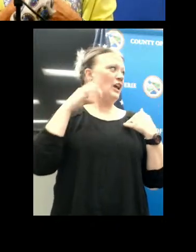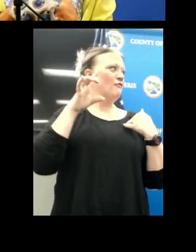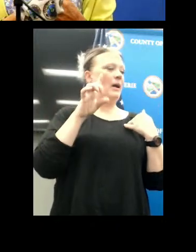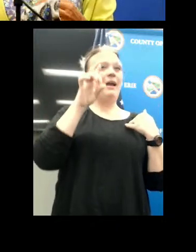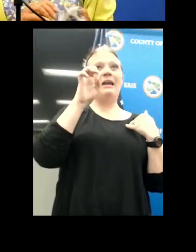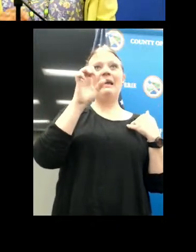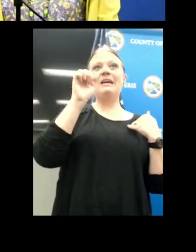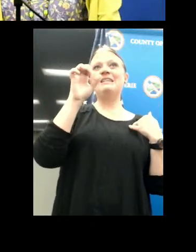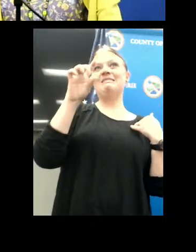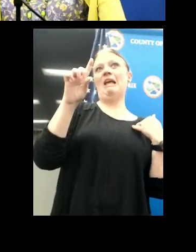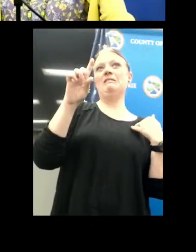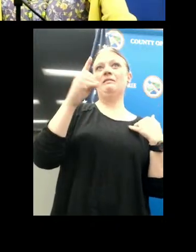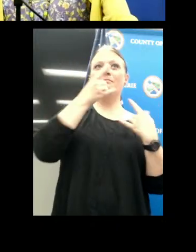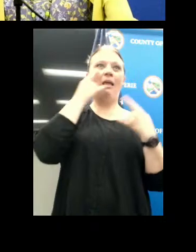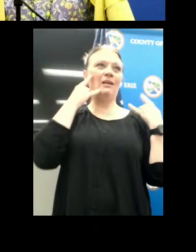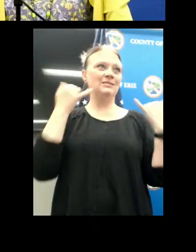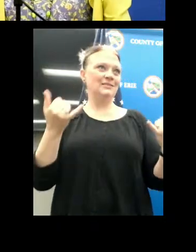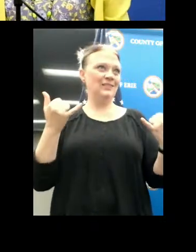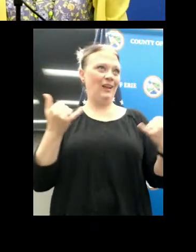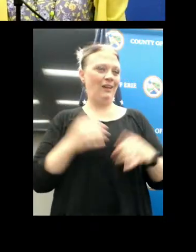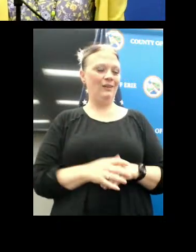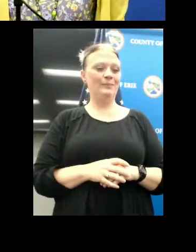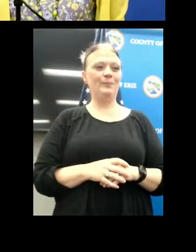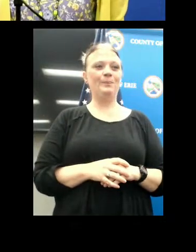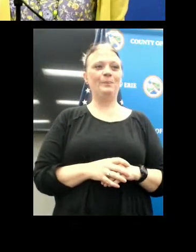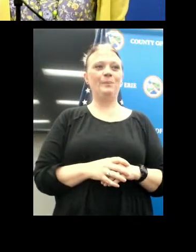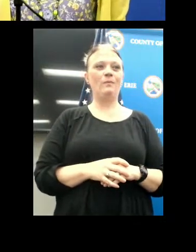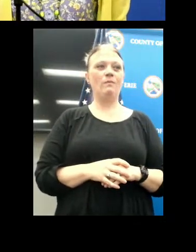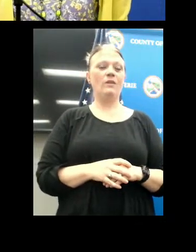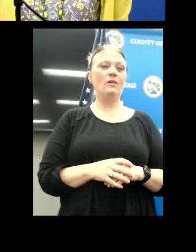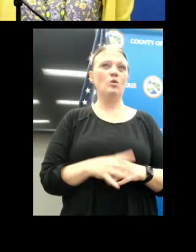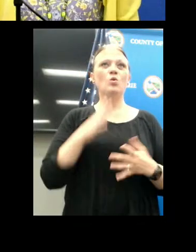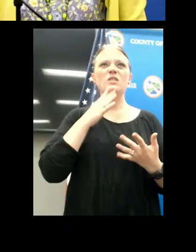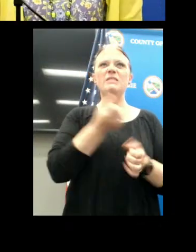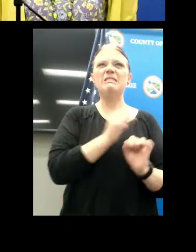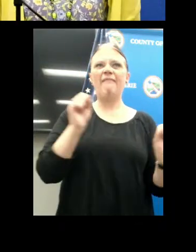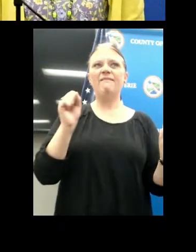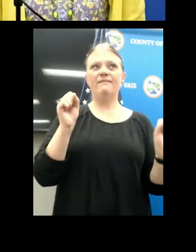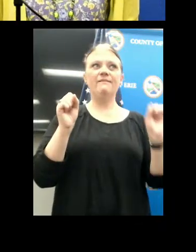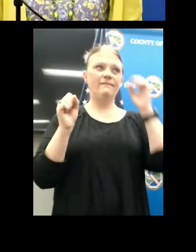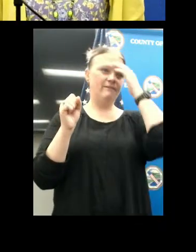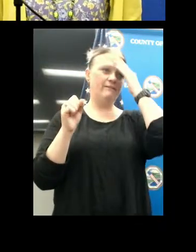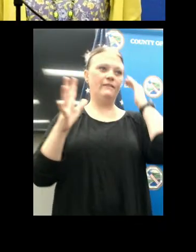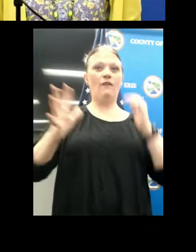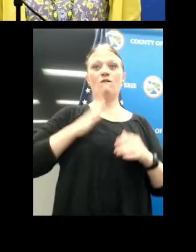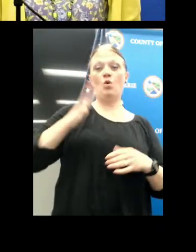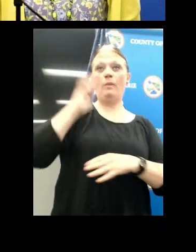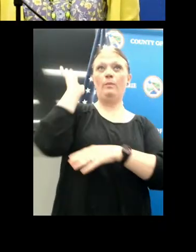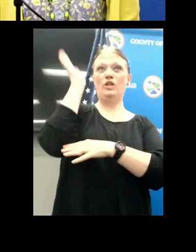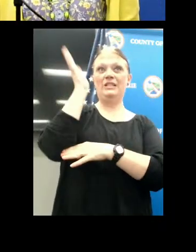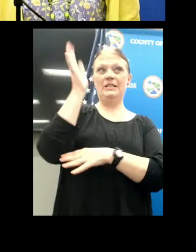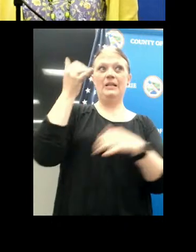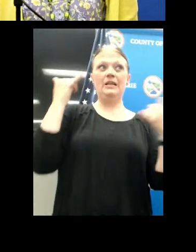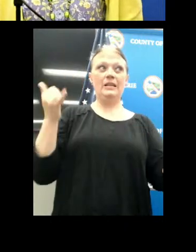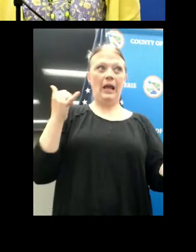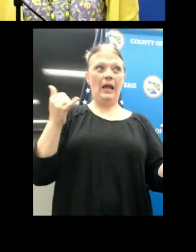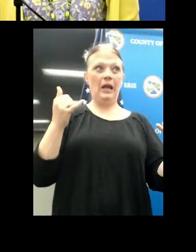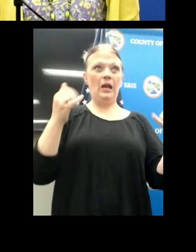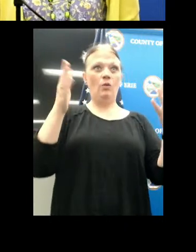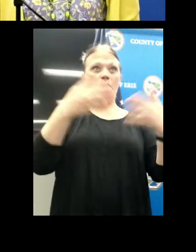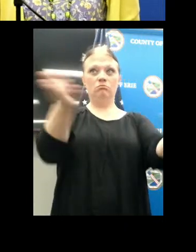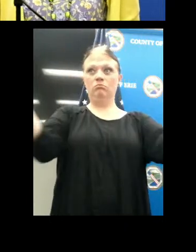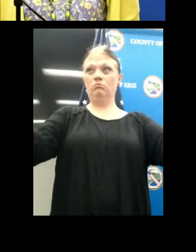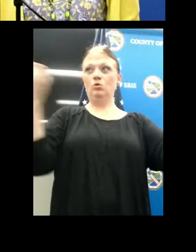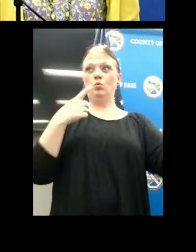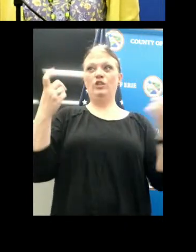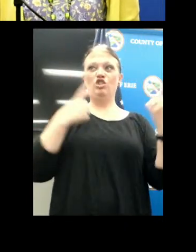today, so they can be a lot of fun. And just want to play it safe. So that's our formal presentation, and now we can open